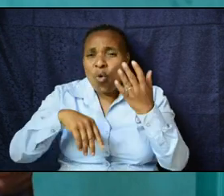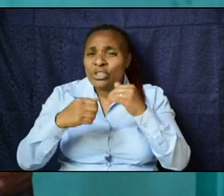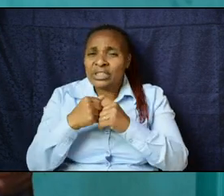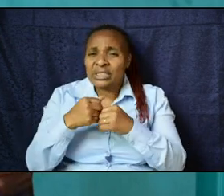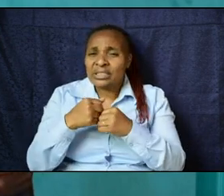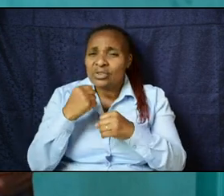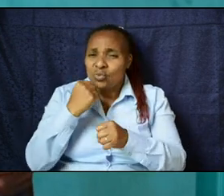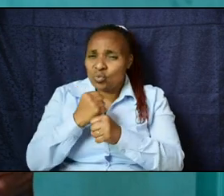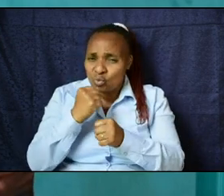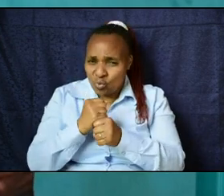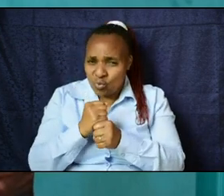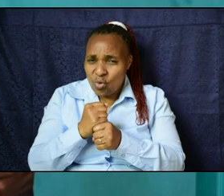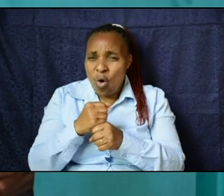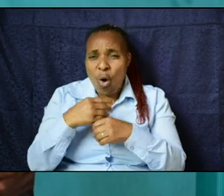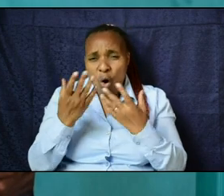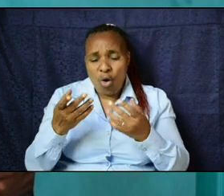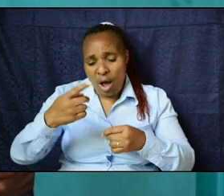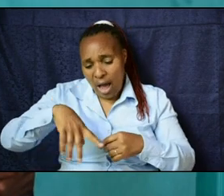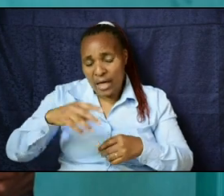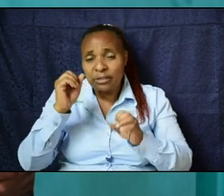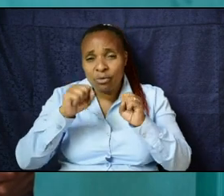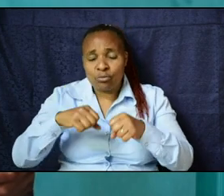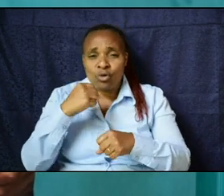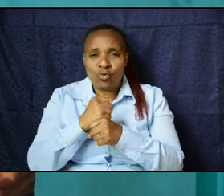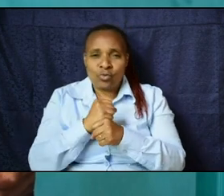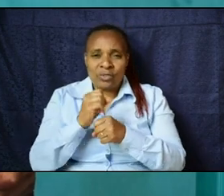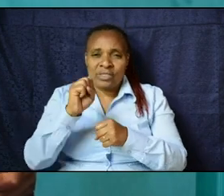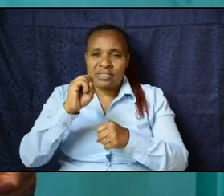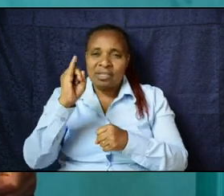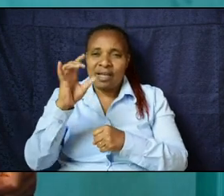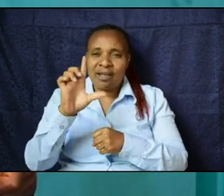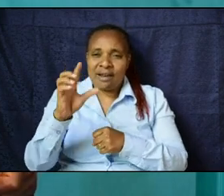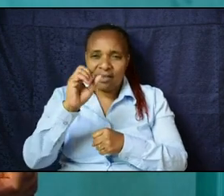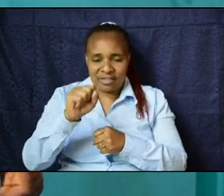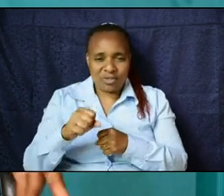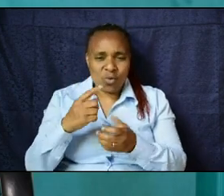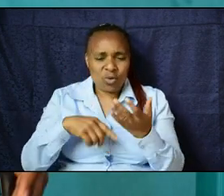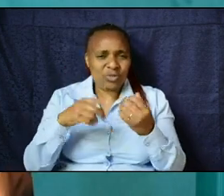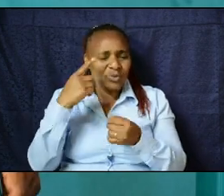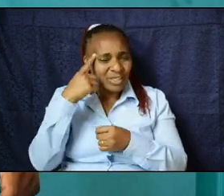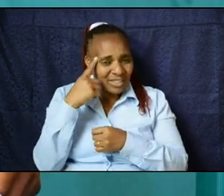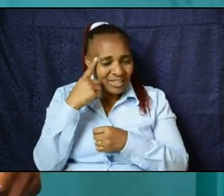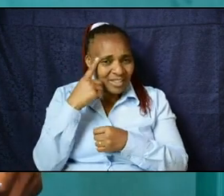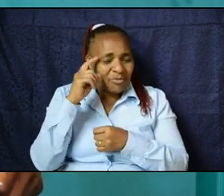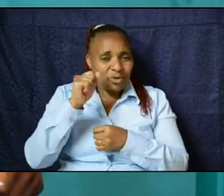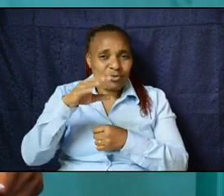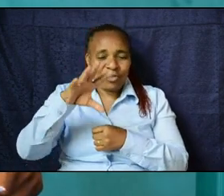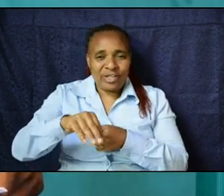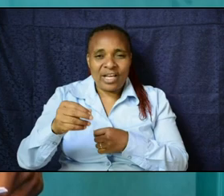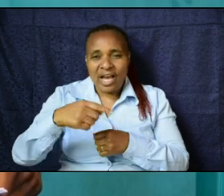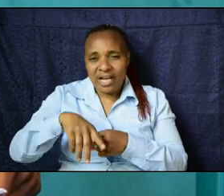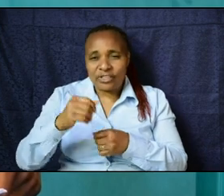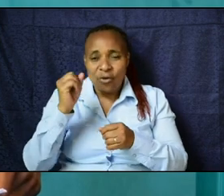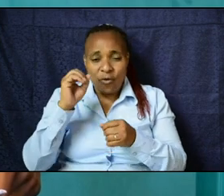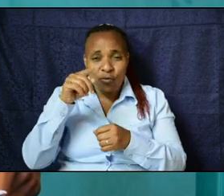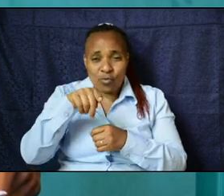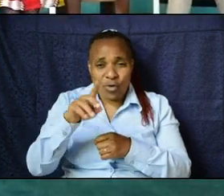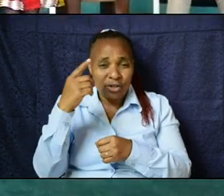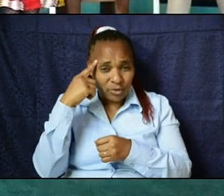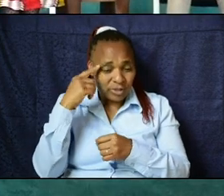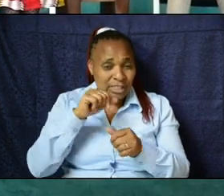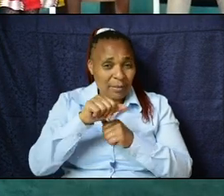asked, could we do it? Silas, what do you think about this? Could you take us through some of your thoughts on